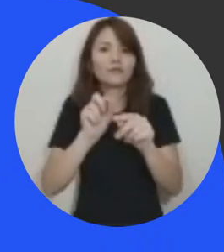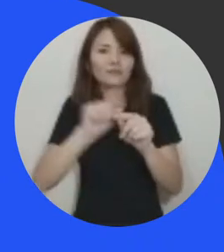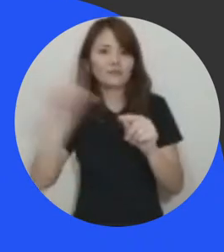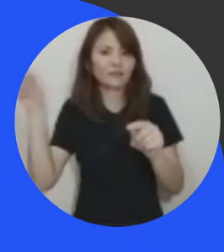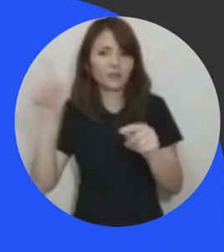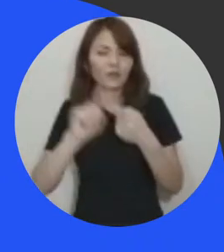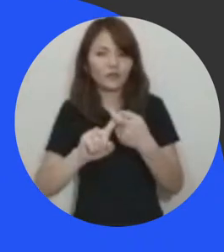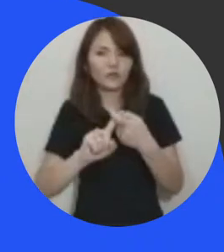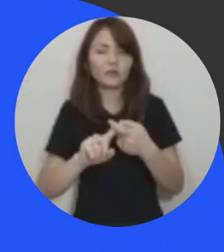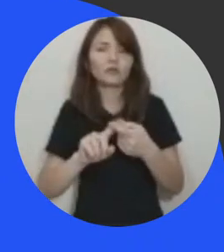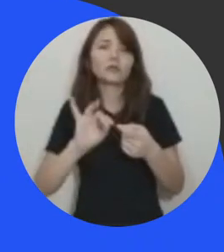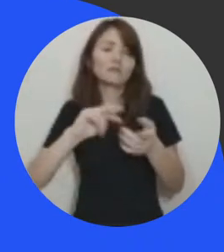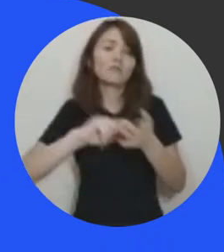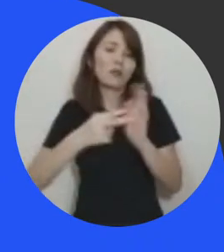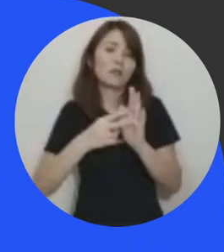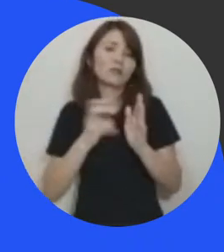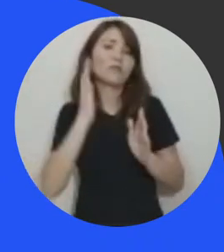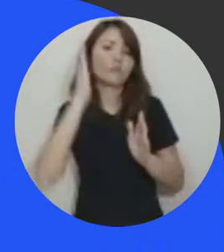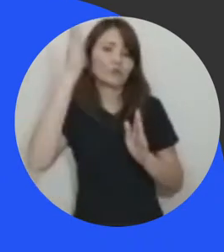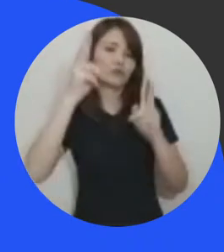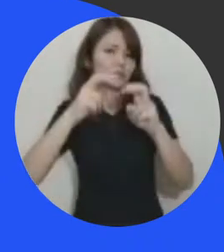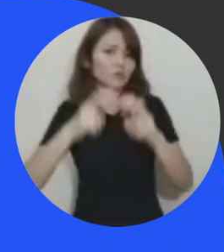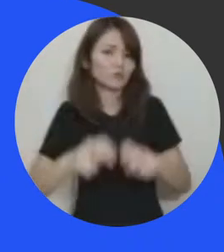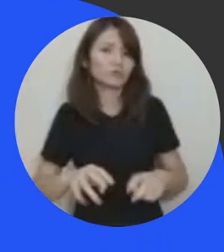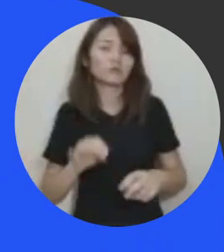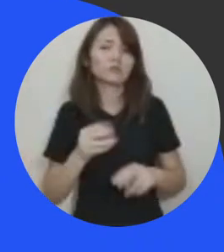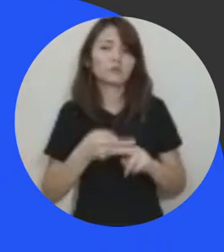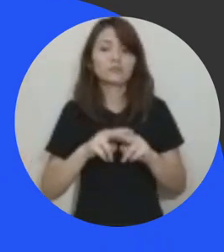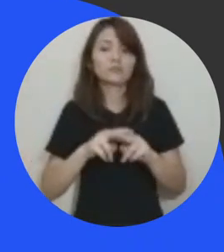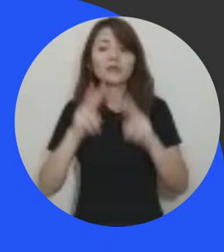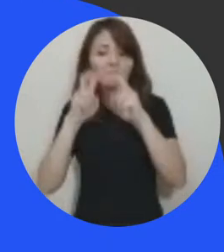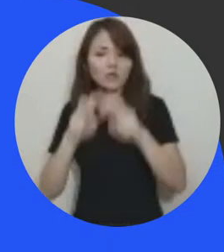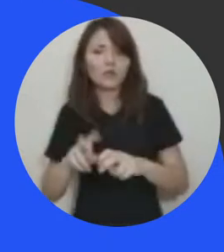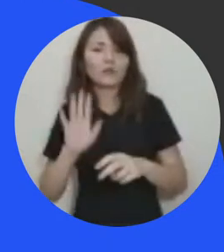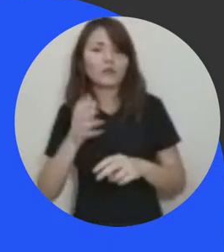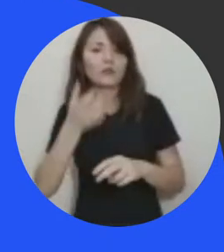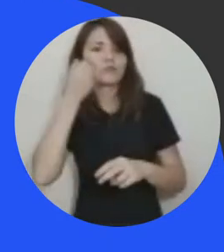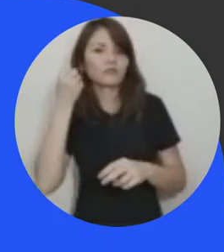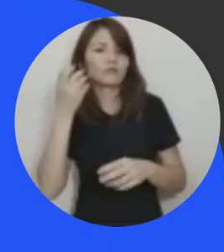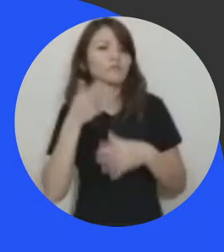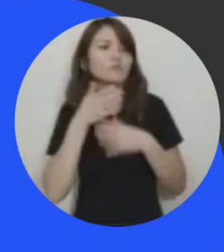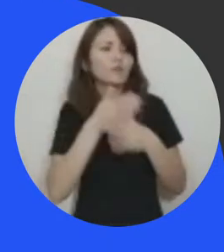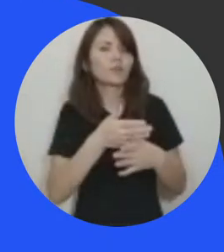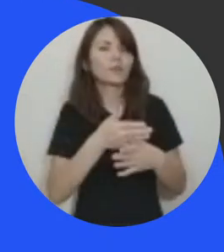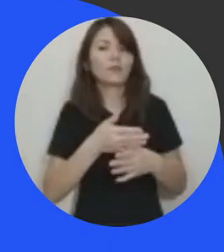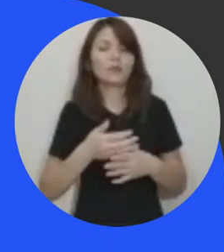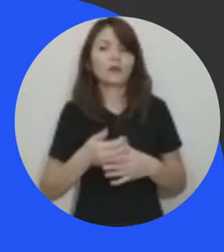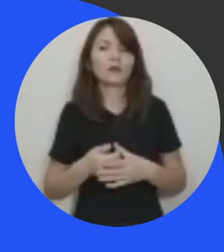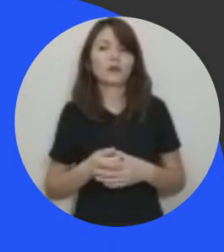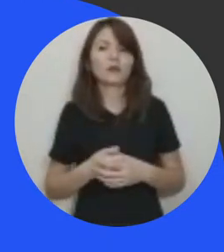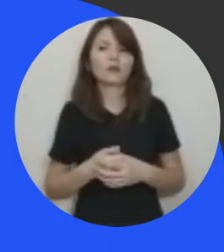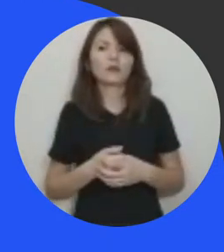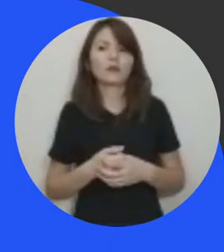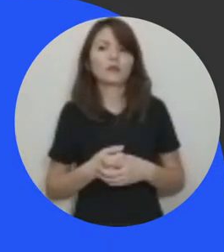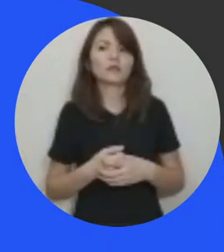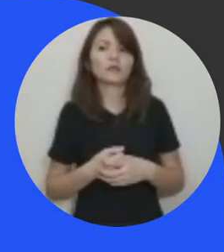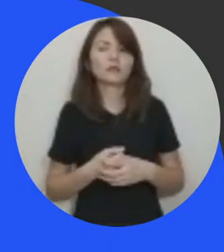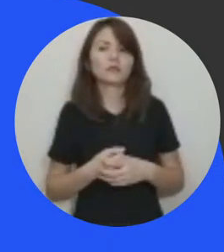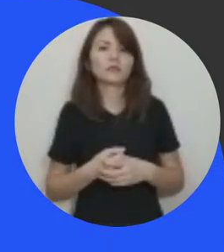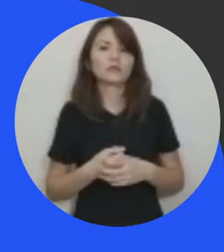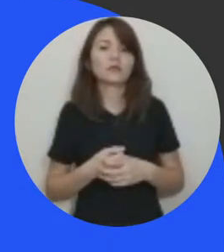into things like the modelling that we have for planning out our worst cases for